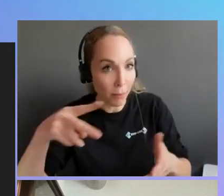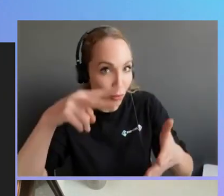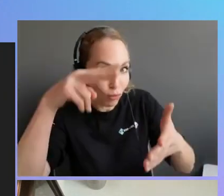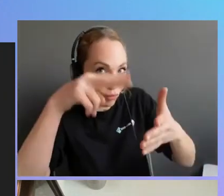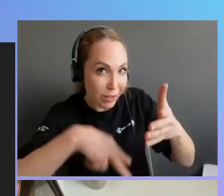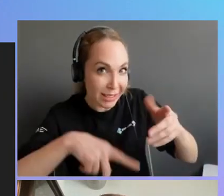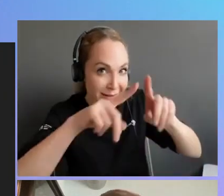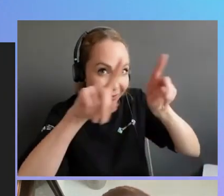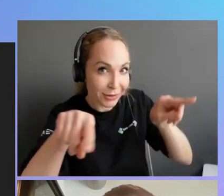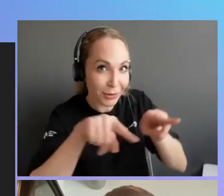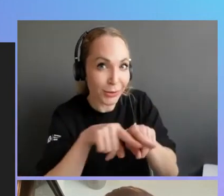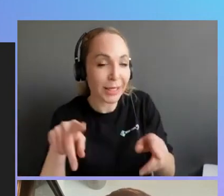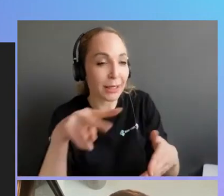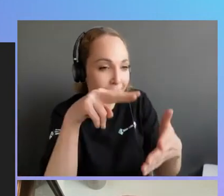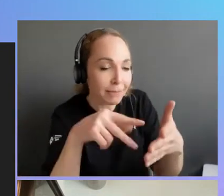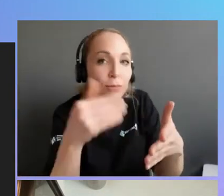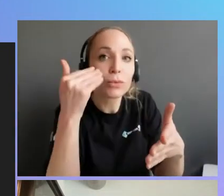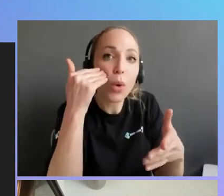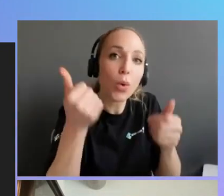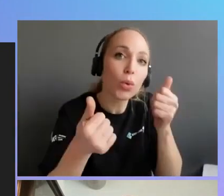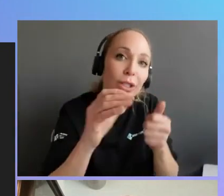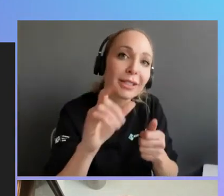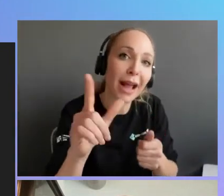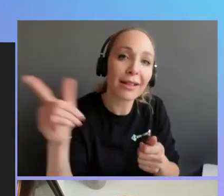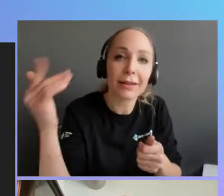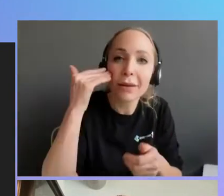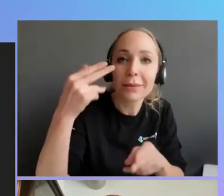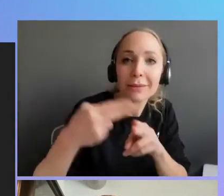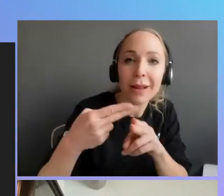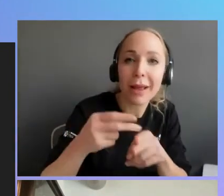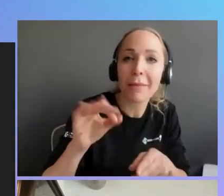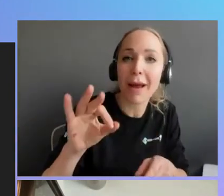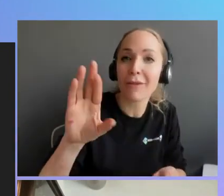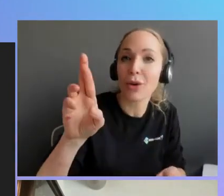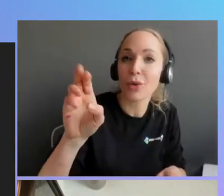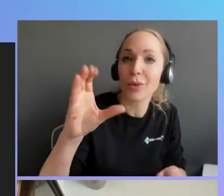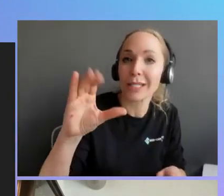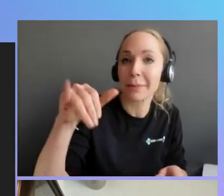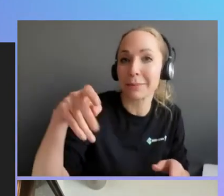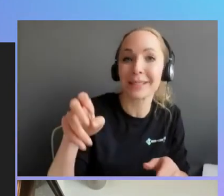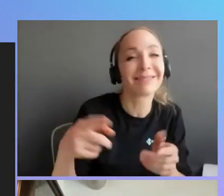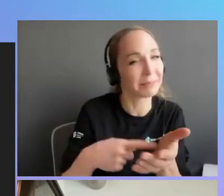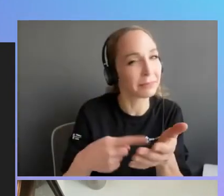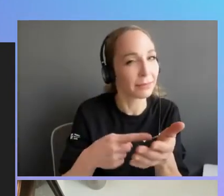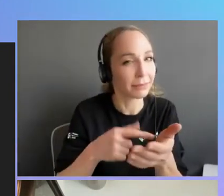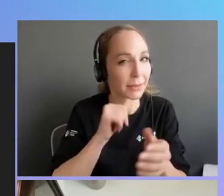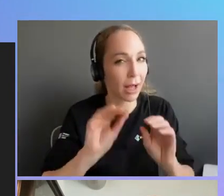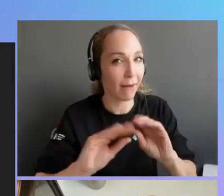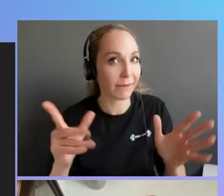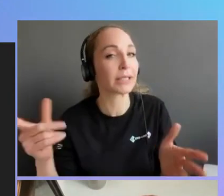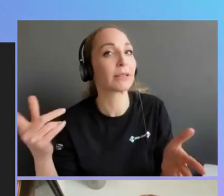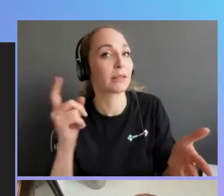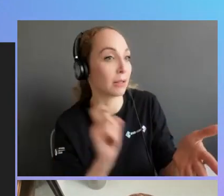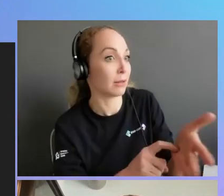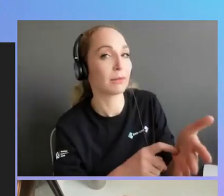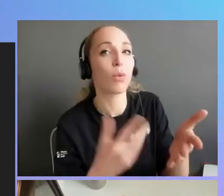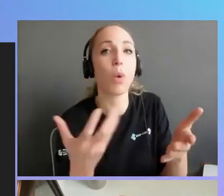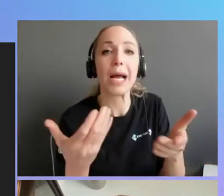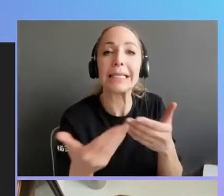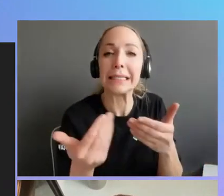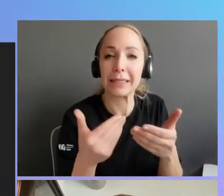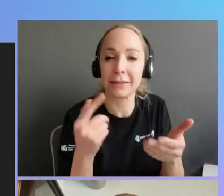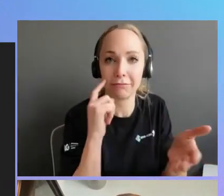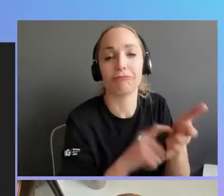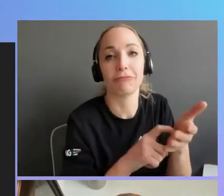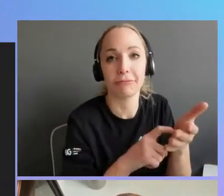recipe, because it might not always be obvious. And so an additional cool thing that AI has done for us is it actually